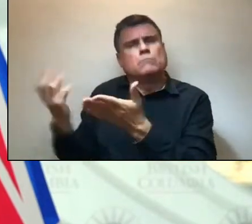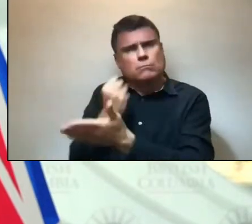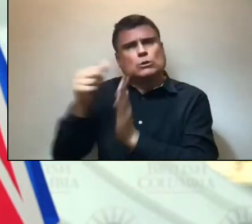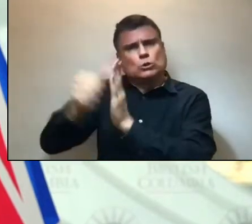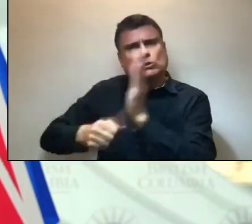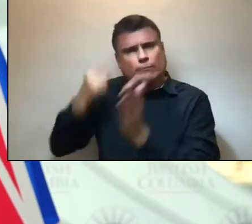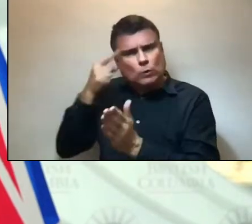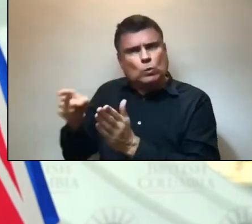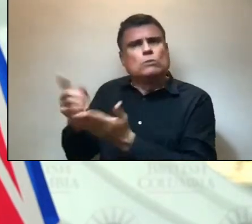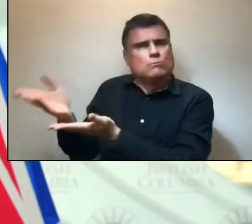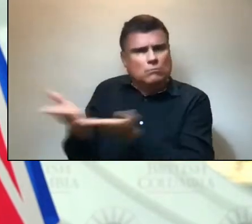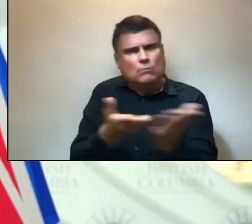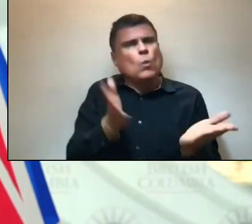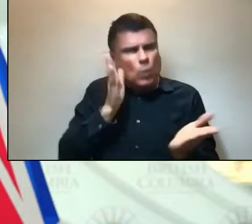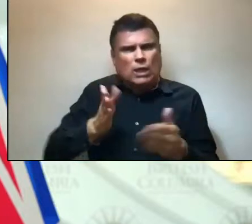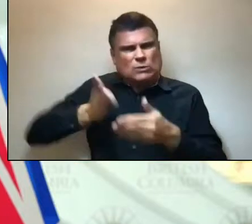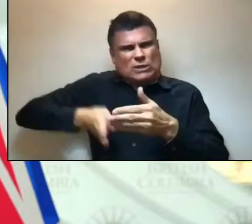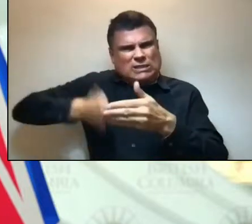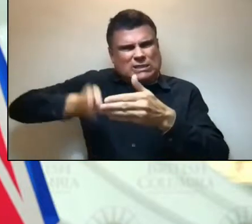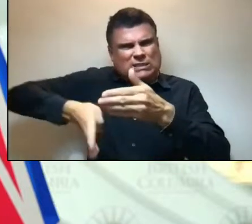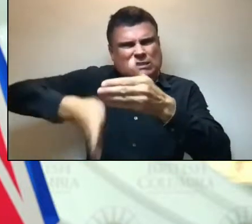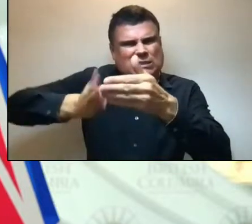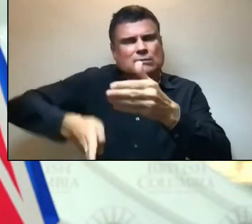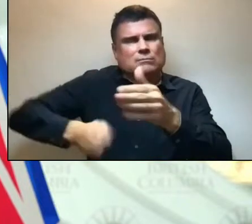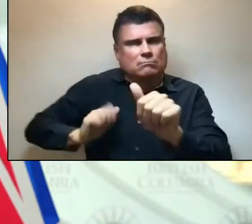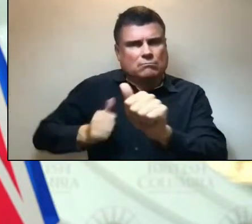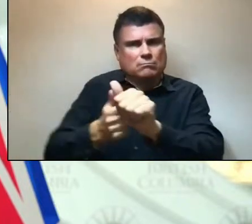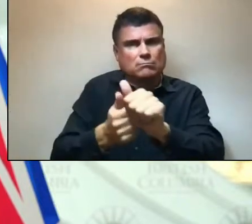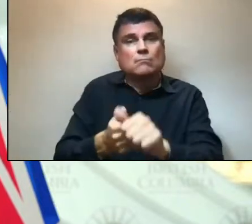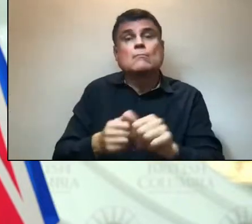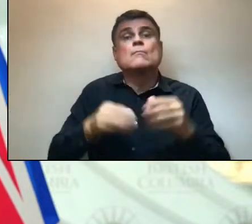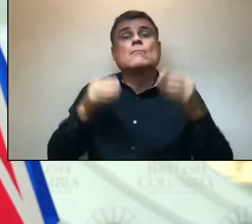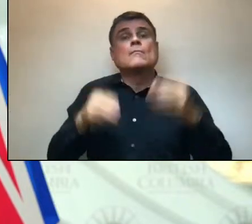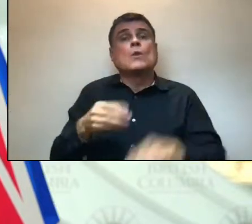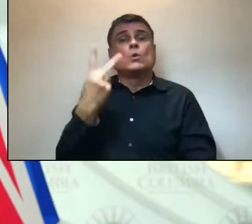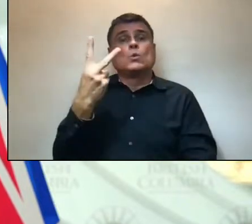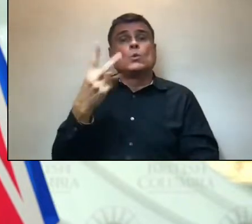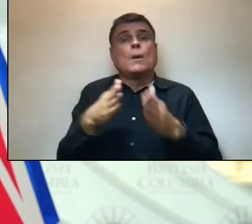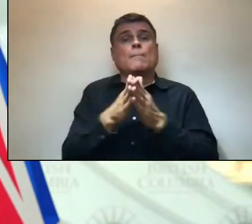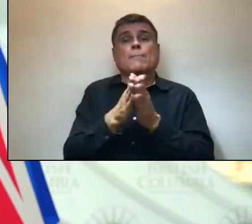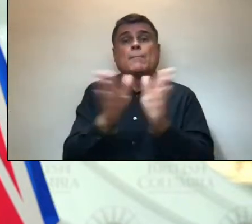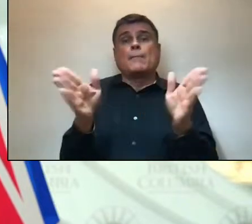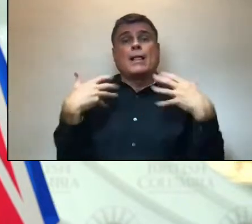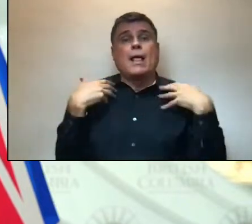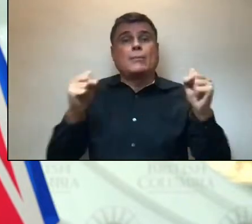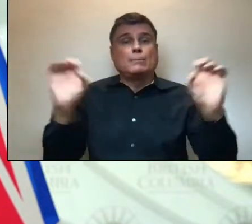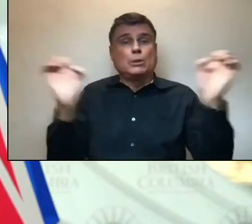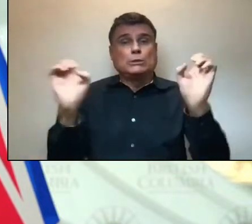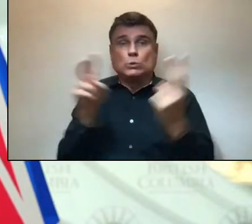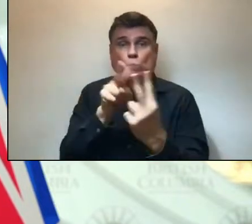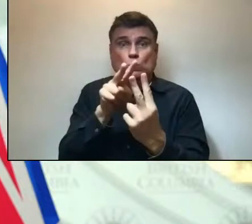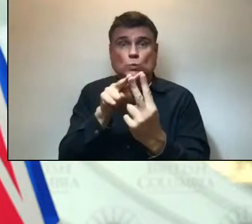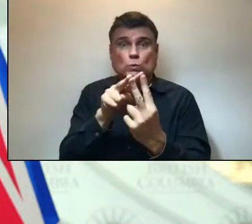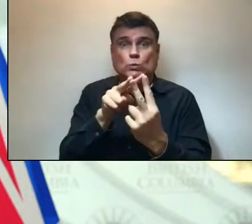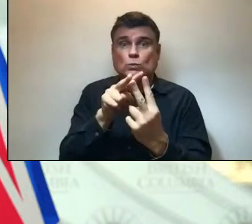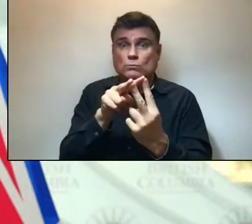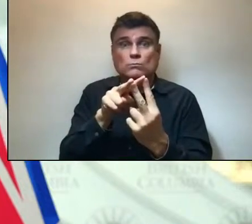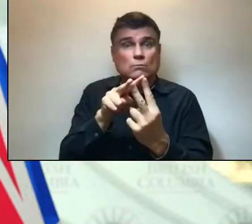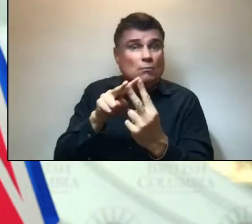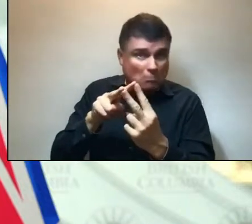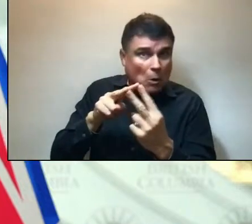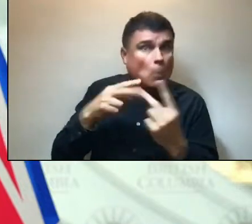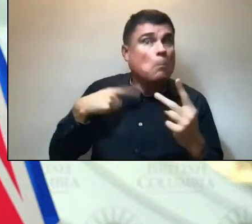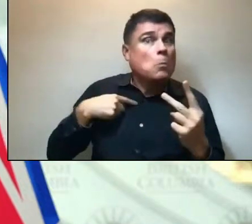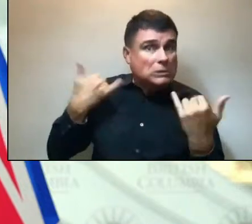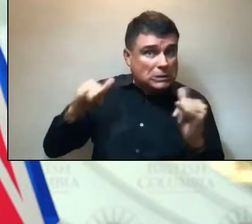to which, in the midst of two public health emergencies, that our healthcare system is responding to the ongoing need